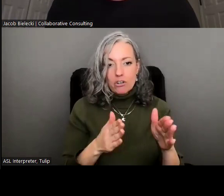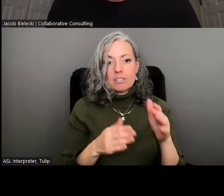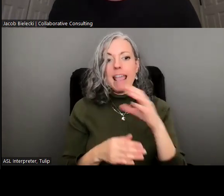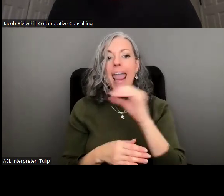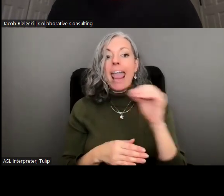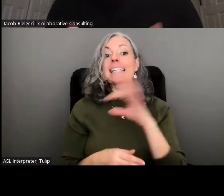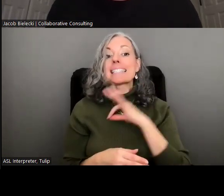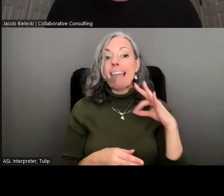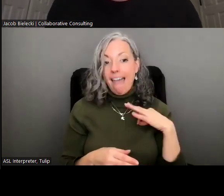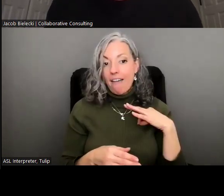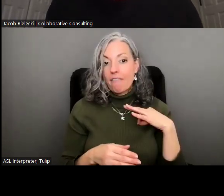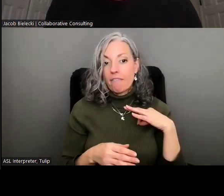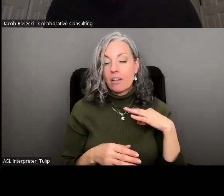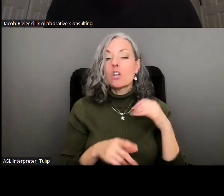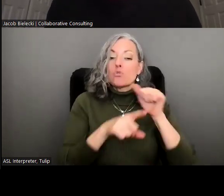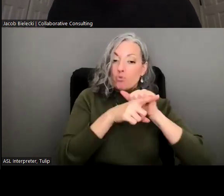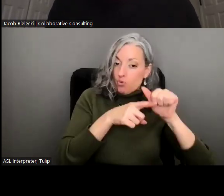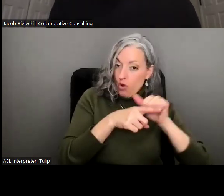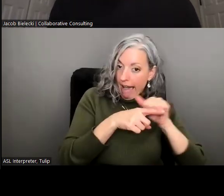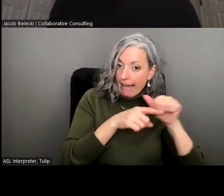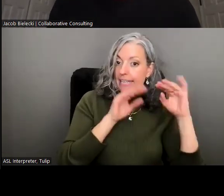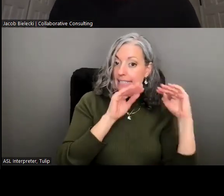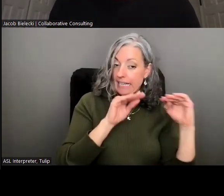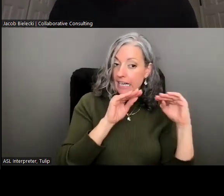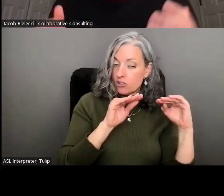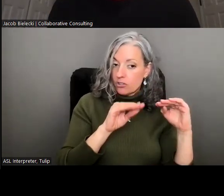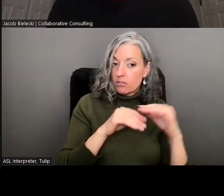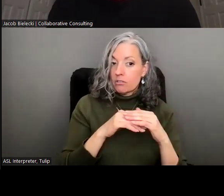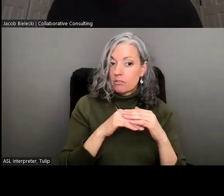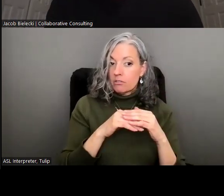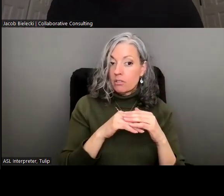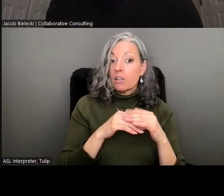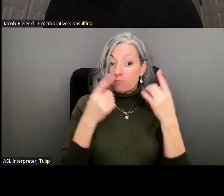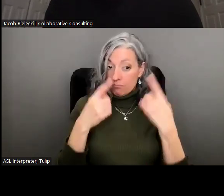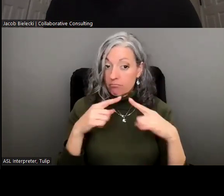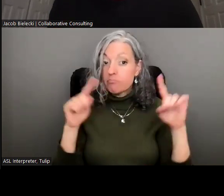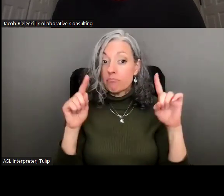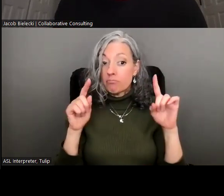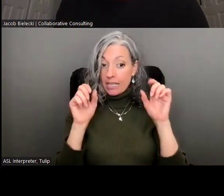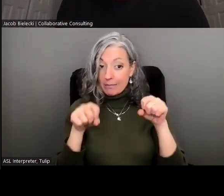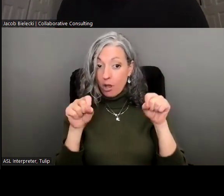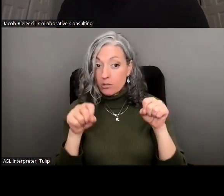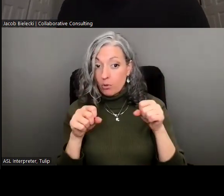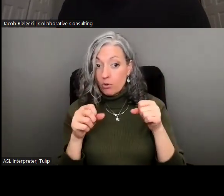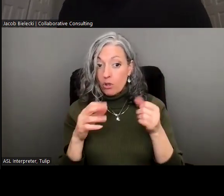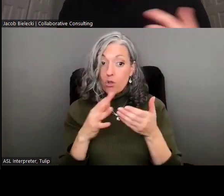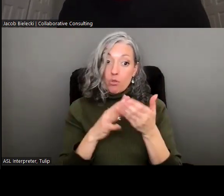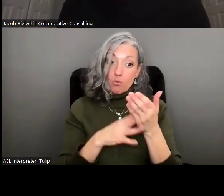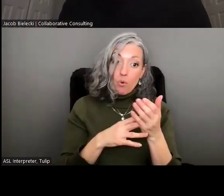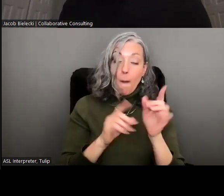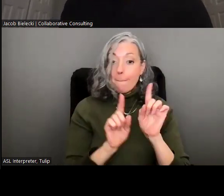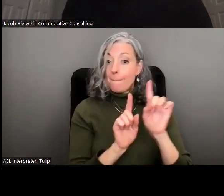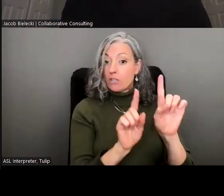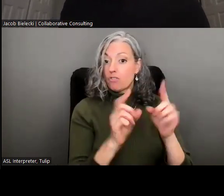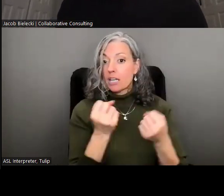to onboard, to train, and to be as successful as they can in their work through peer mentoring and support,